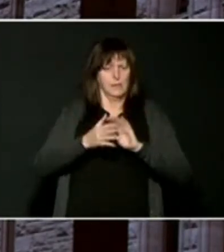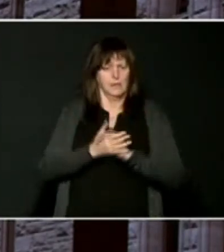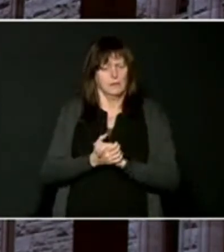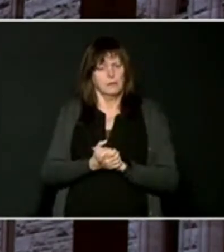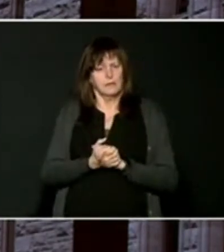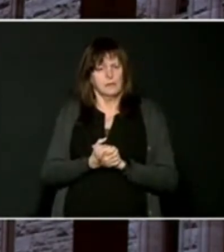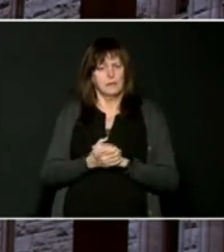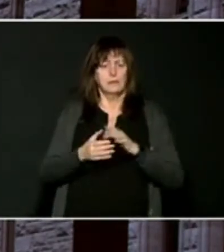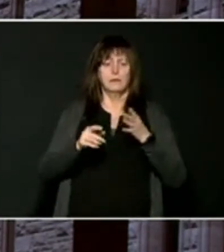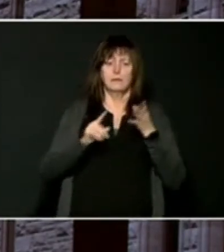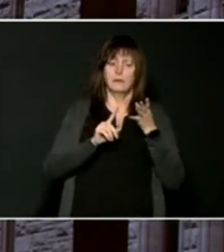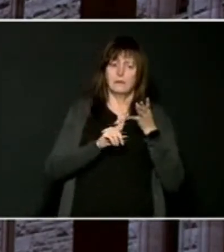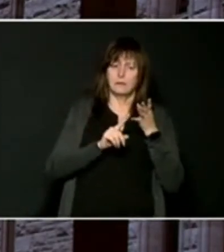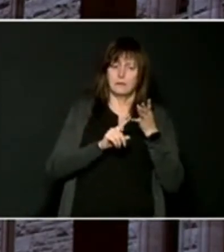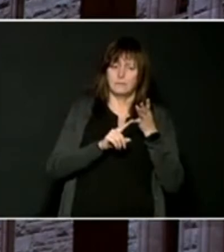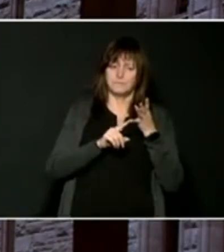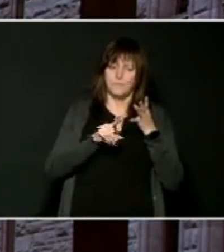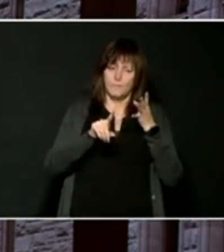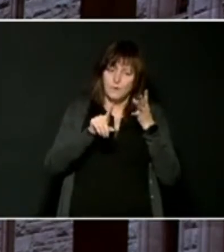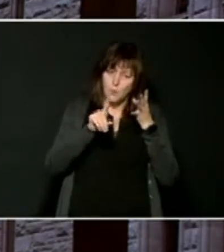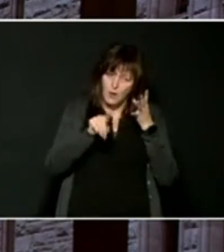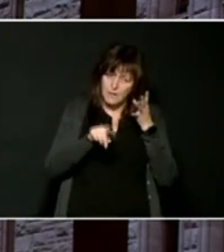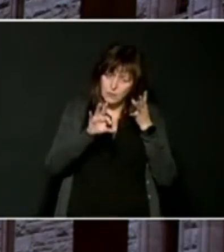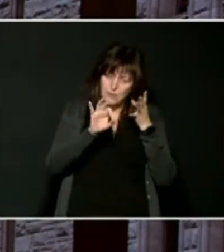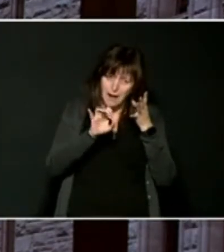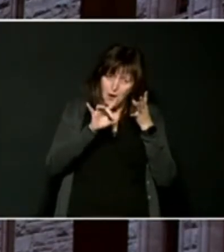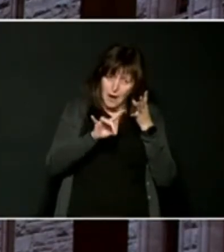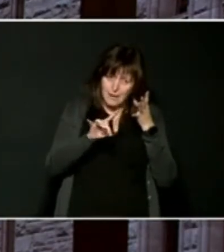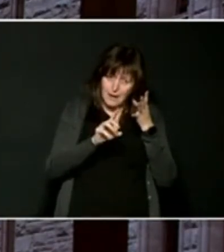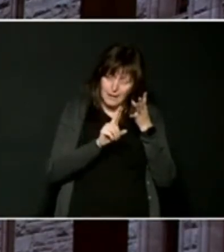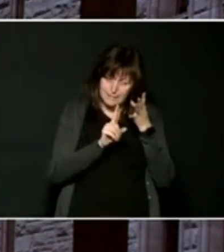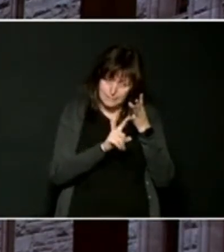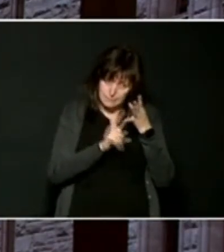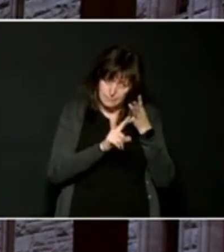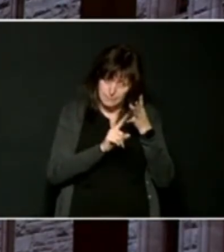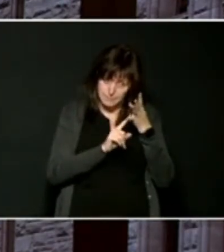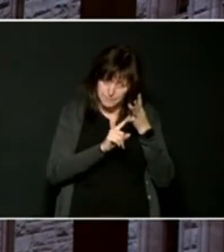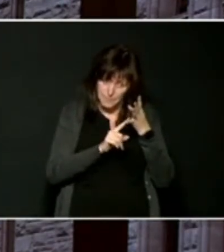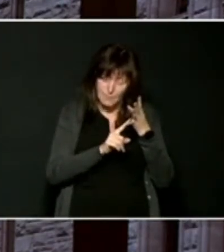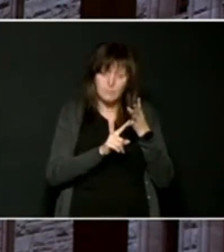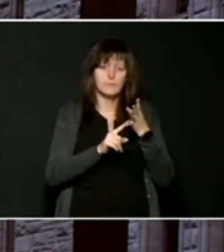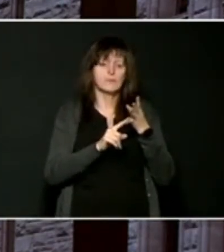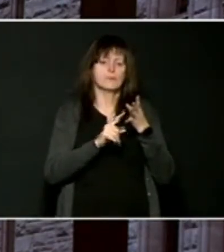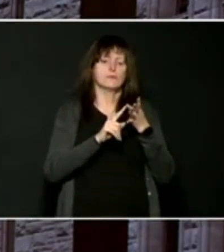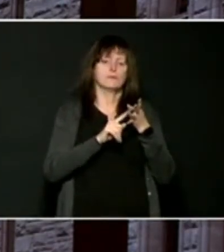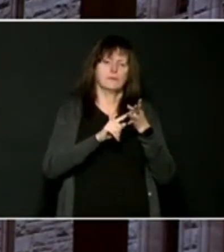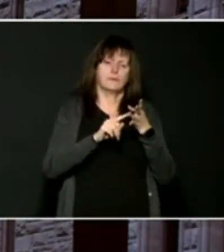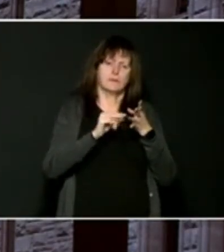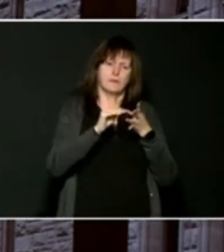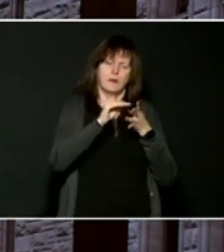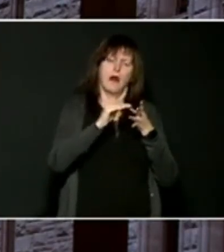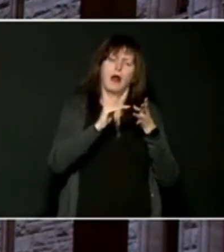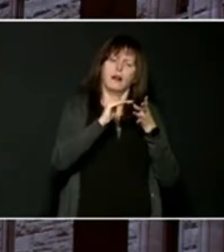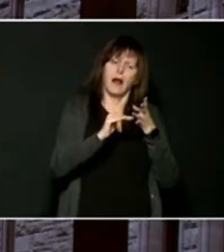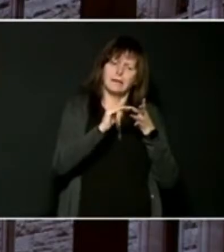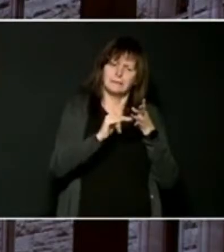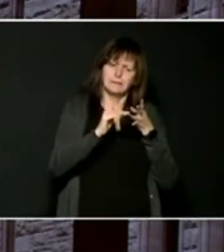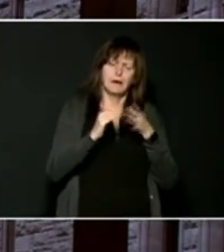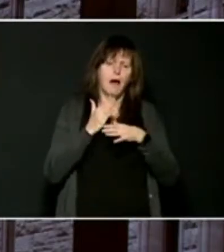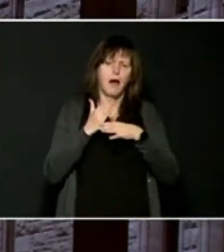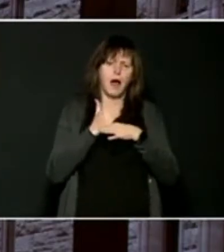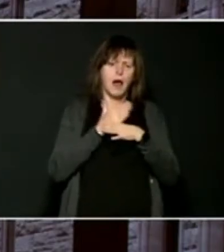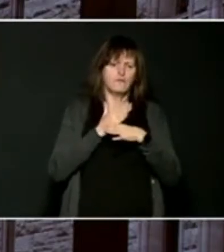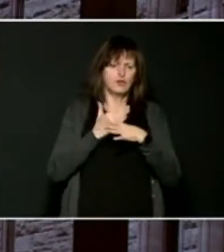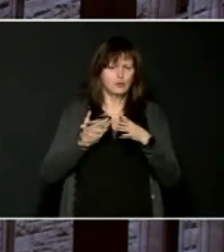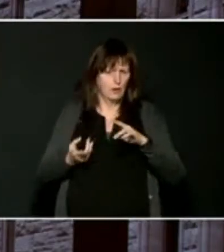and 1,237 in the first half. That means that we've seen an increase in the average extensively in the latter half of